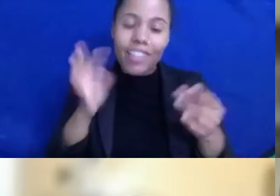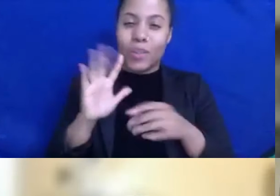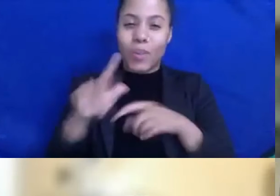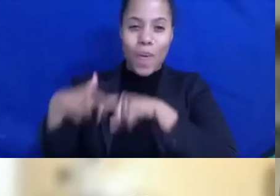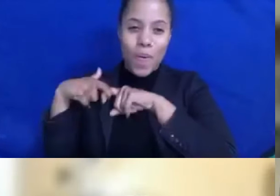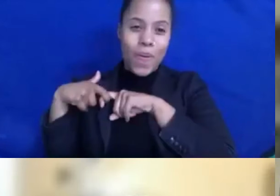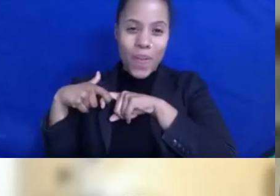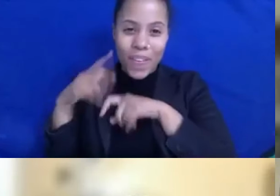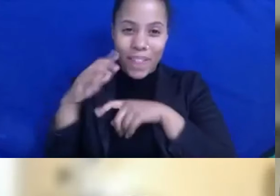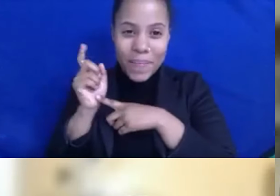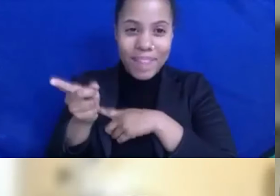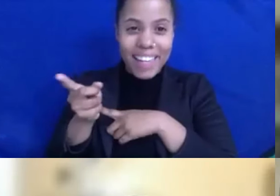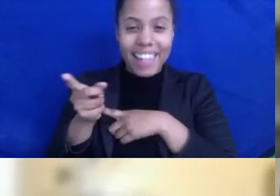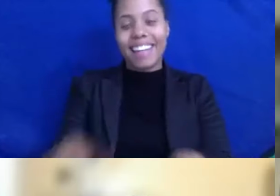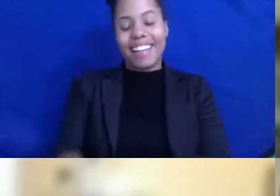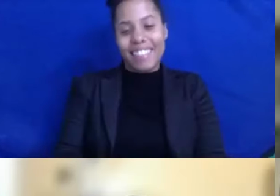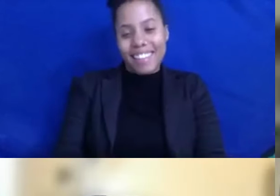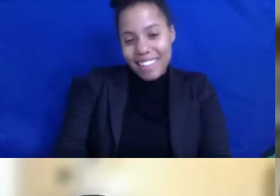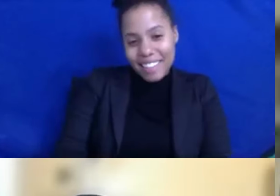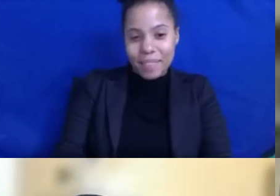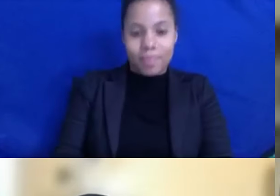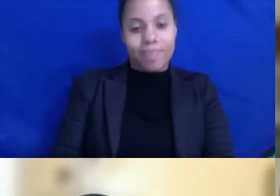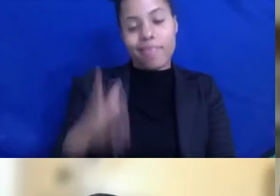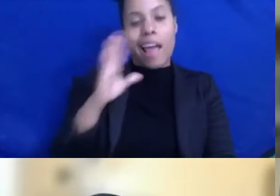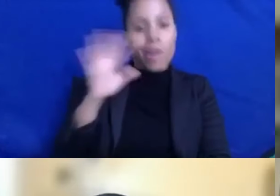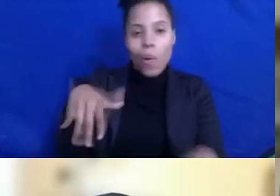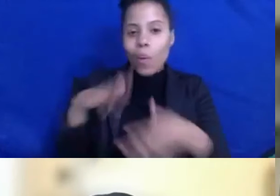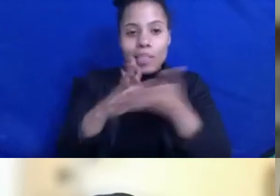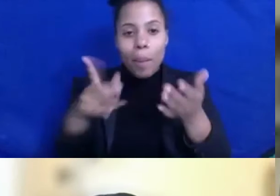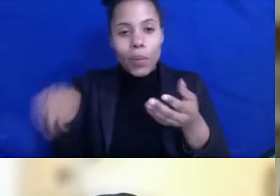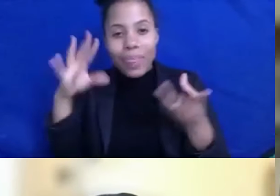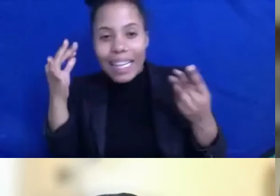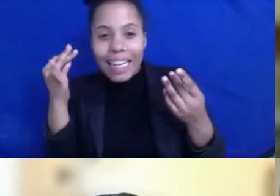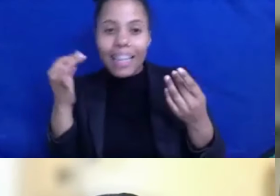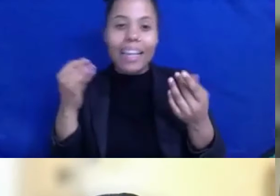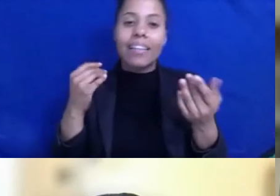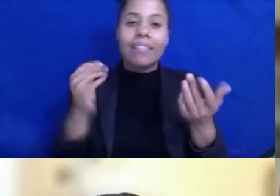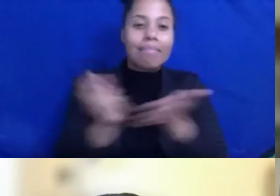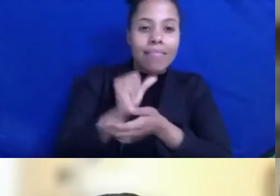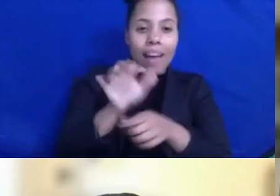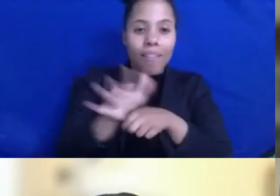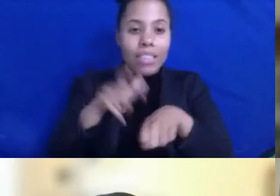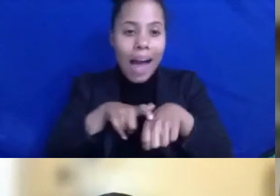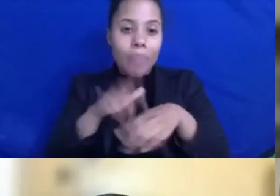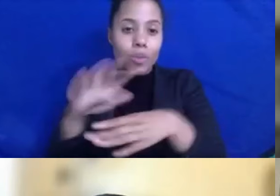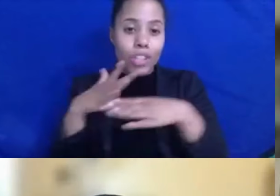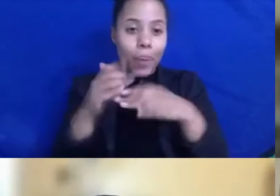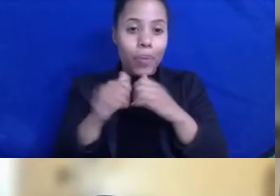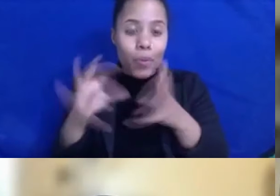that you were doing that maybe you didn't even get a chance to share in your groups, because we can go into that now.